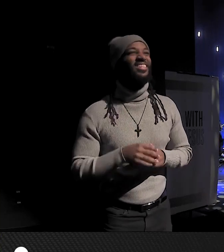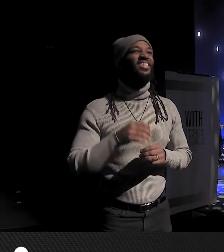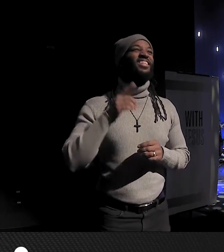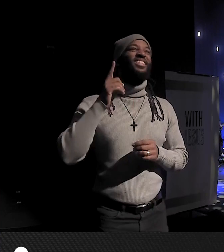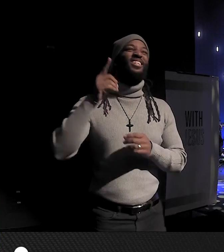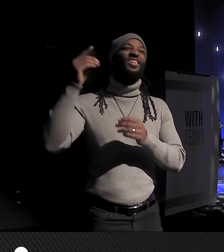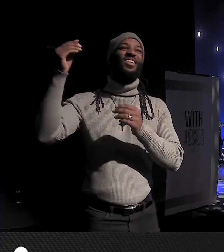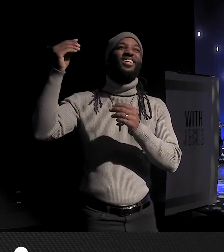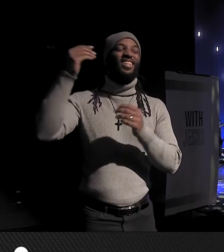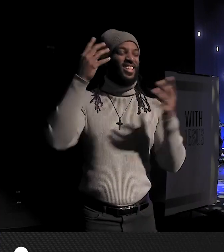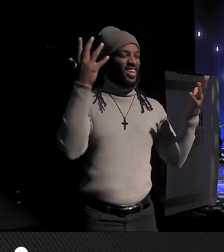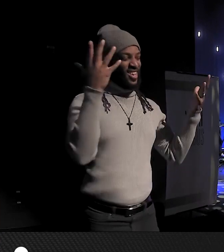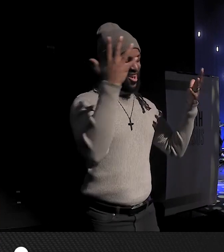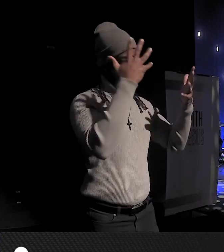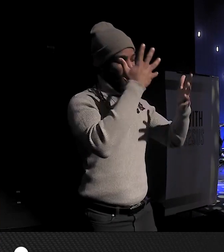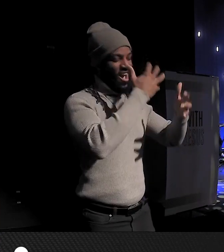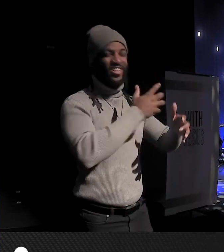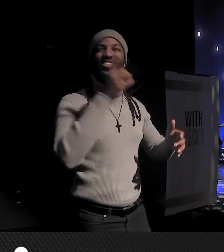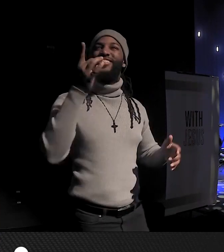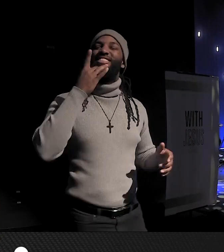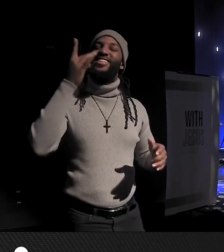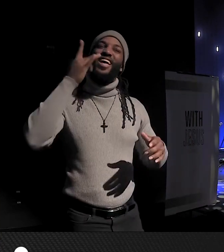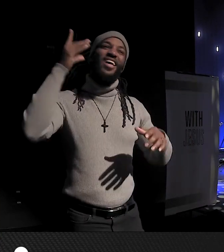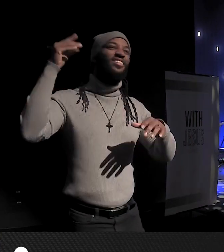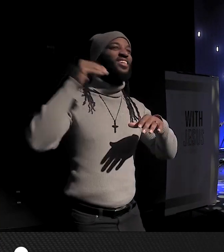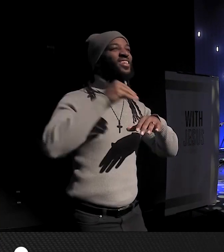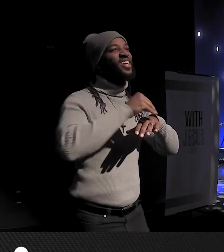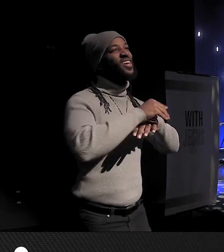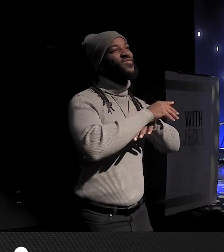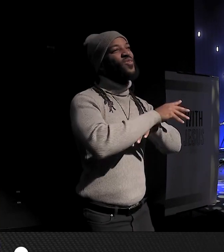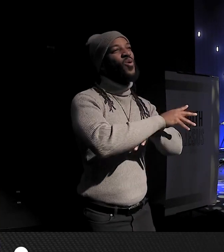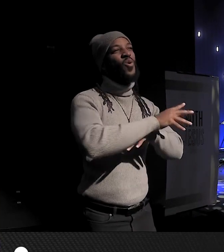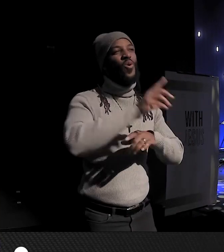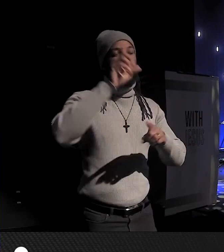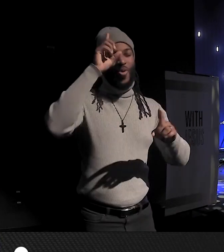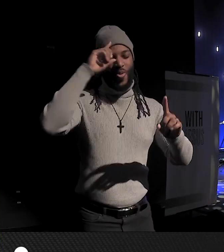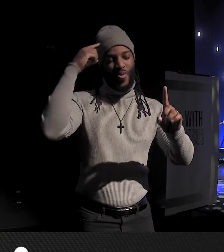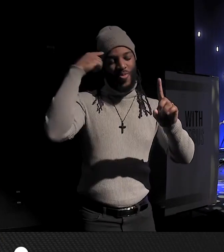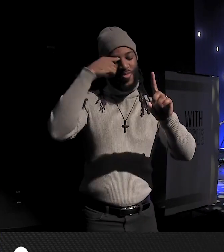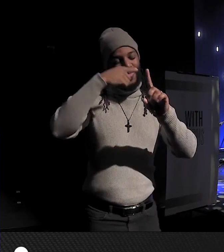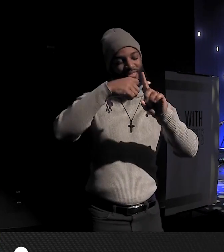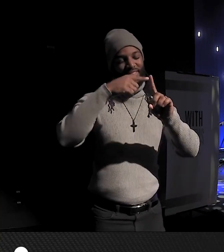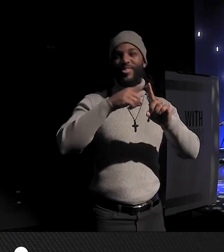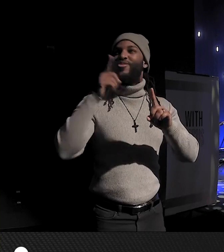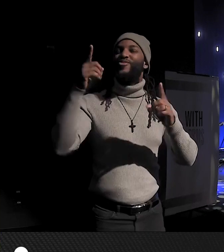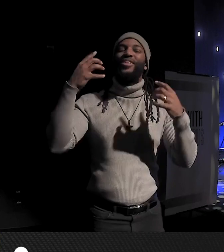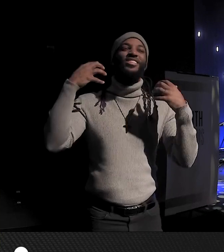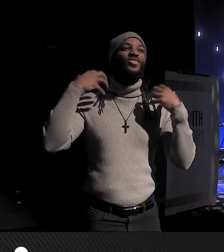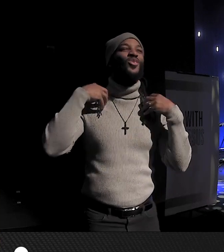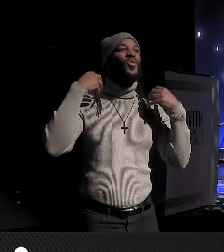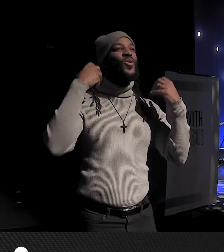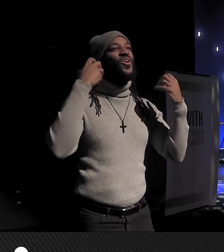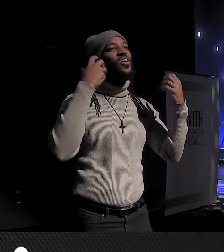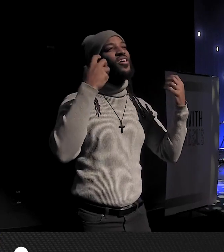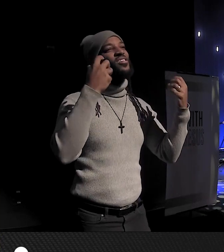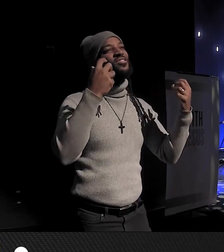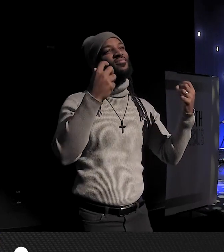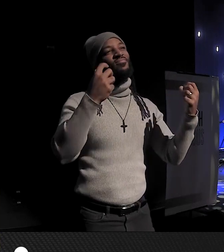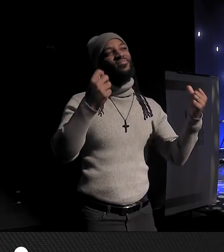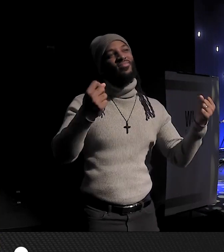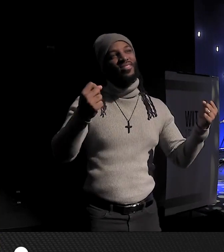light to the darkness. You give hope, you